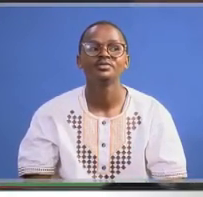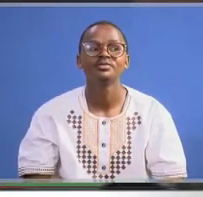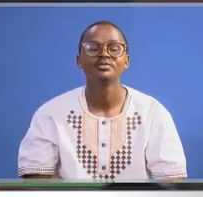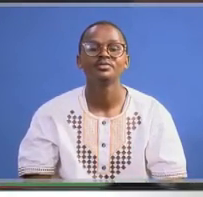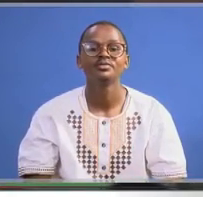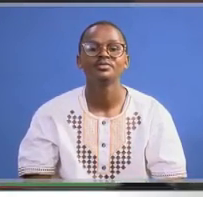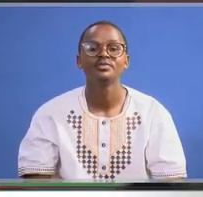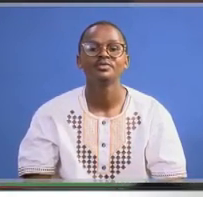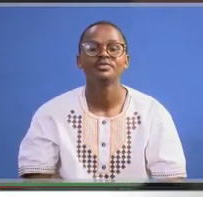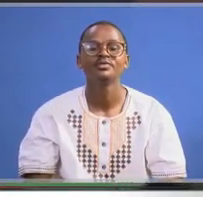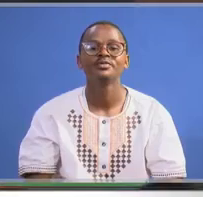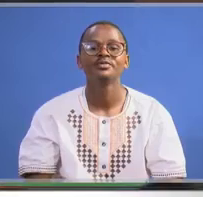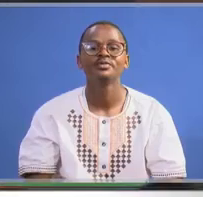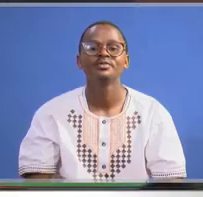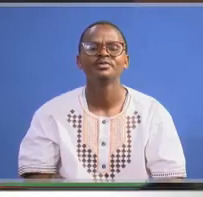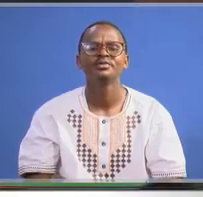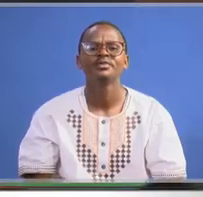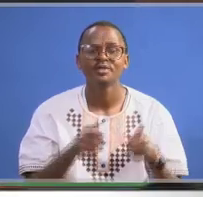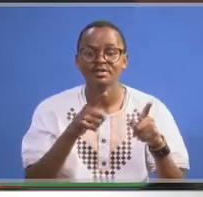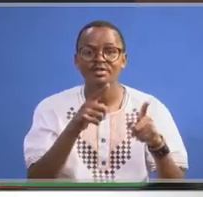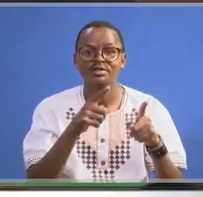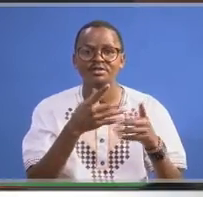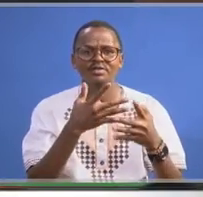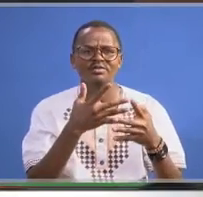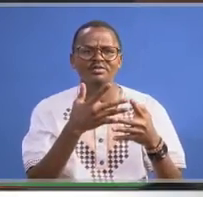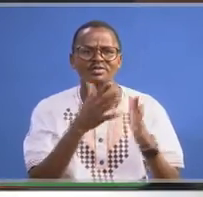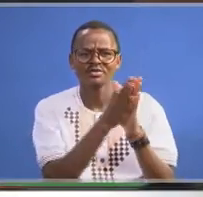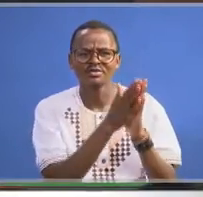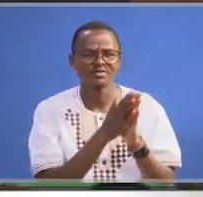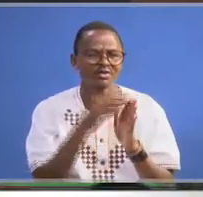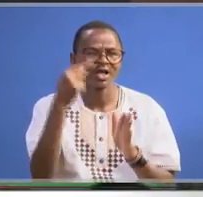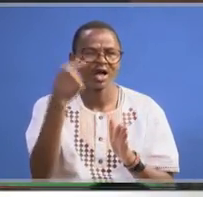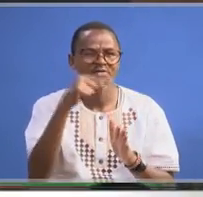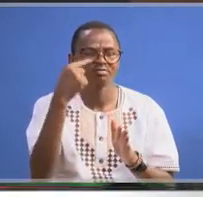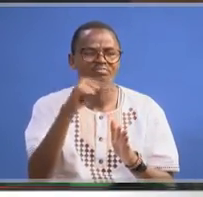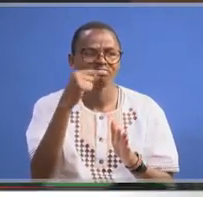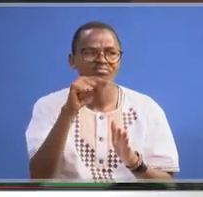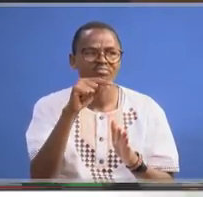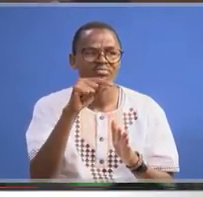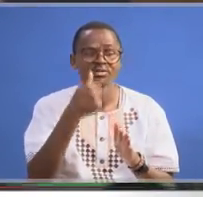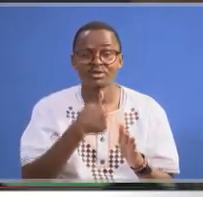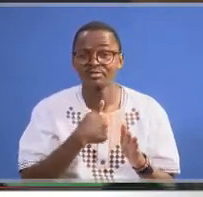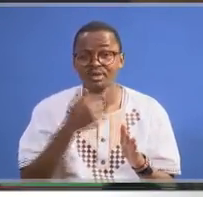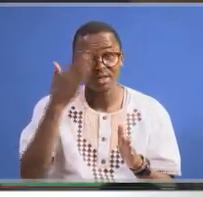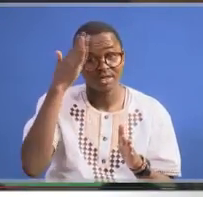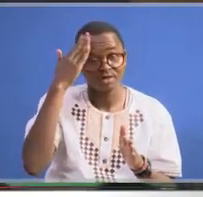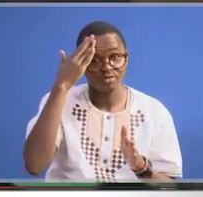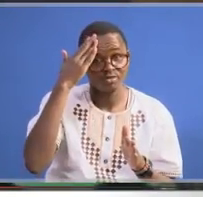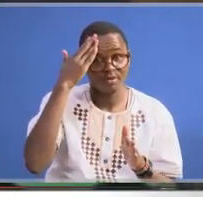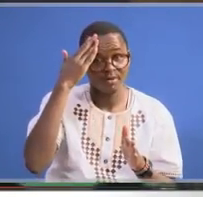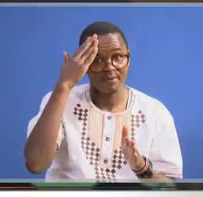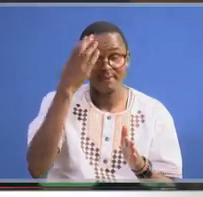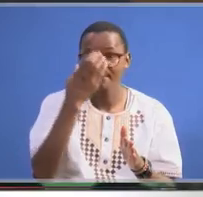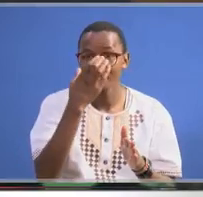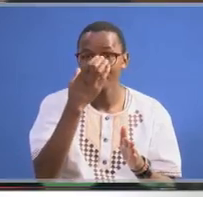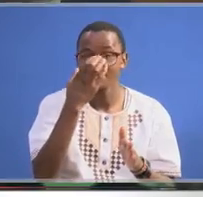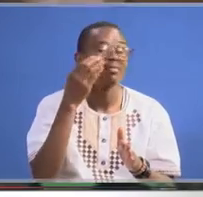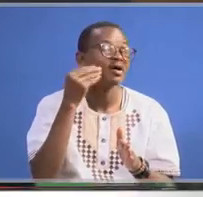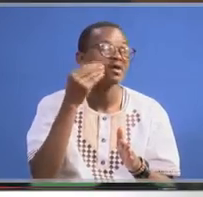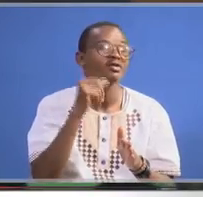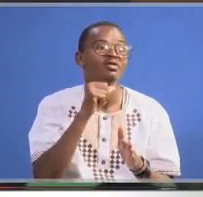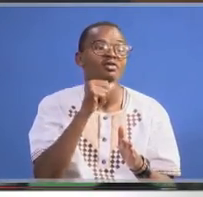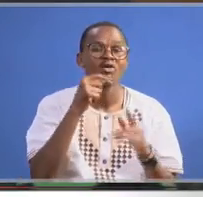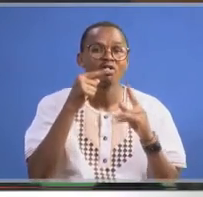Kama hii mambo ya dhahabu ambayo inaongelewa hapa. Mimi najua Matiang'i, hiyo sio sauti ya